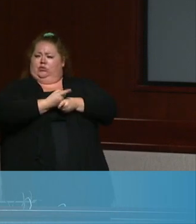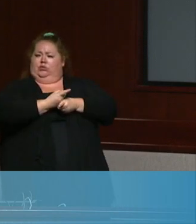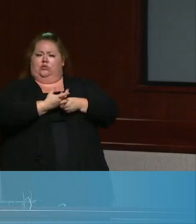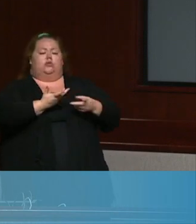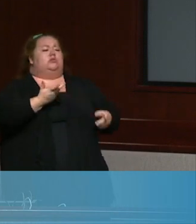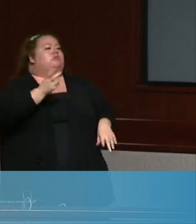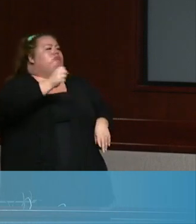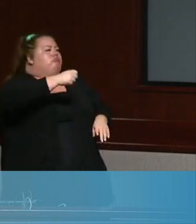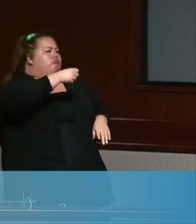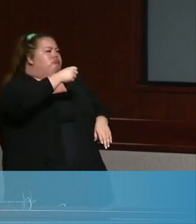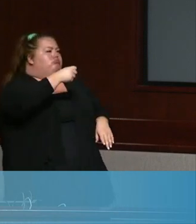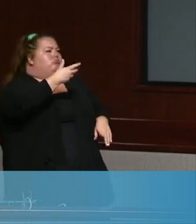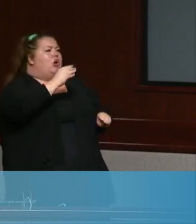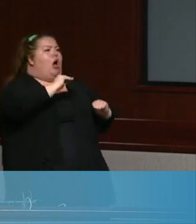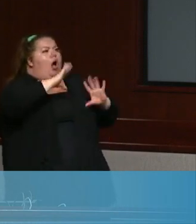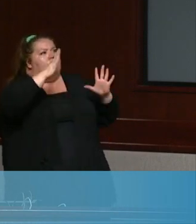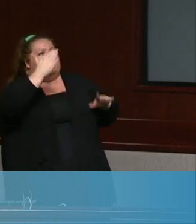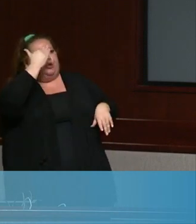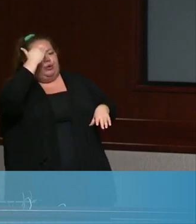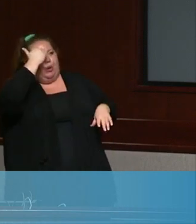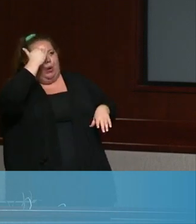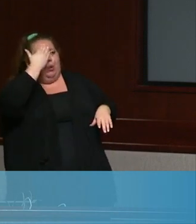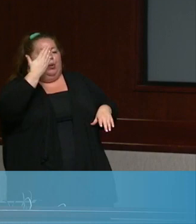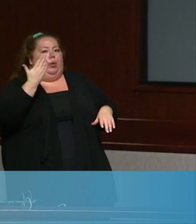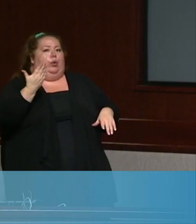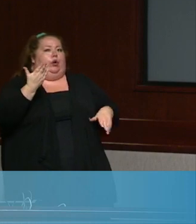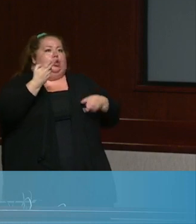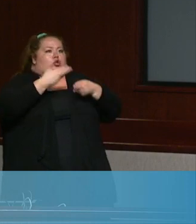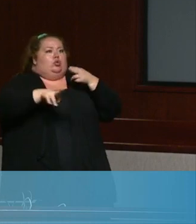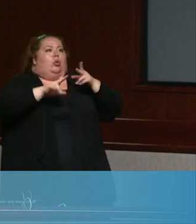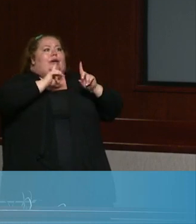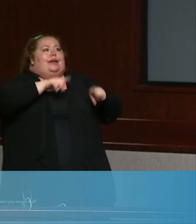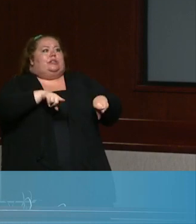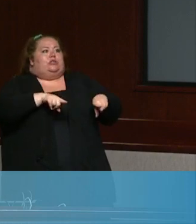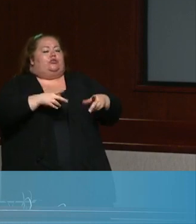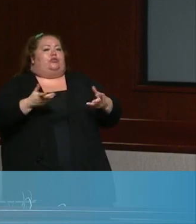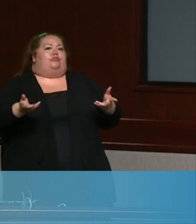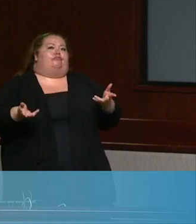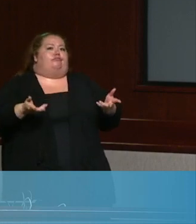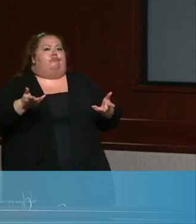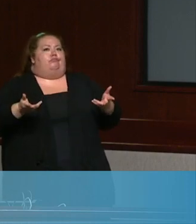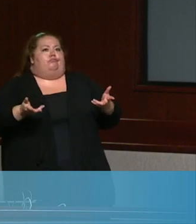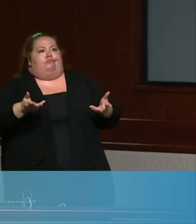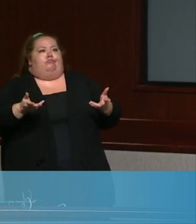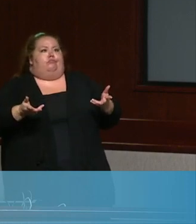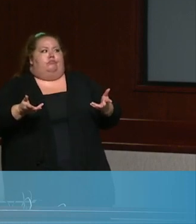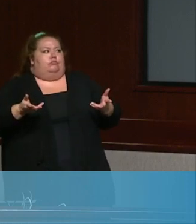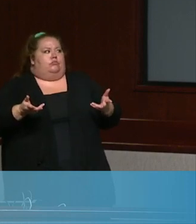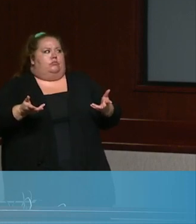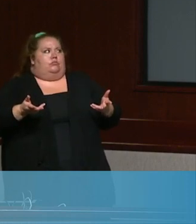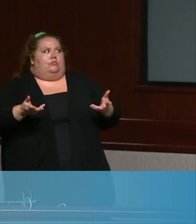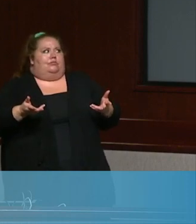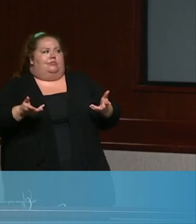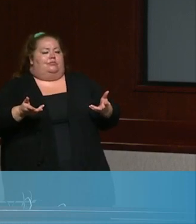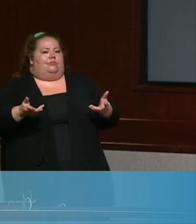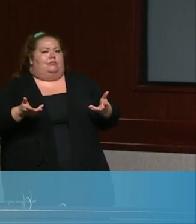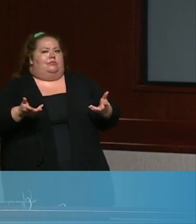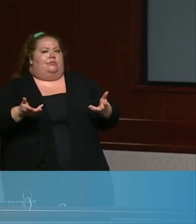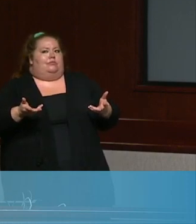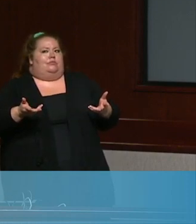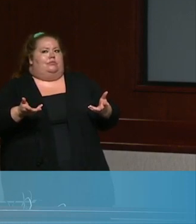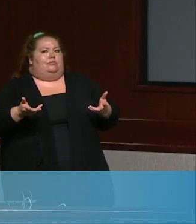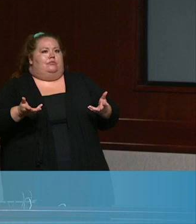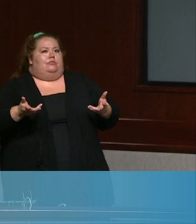Yeah, I mean, obviously, I know, like, the short answer is, you know, we've had a lot of, like, person-to-person spread, but I guess, like, yeah, kind of